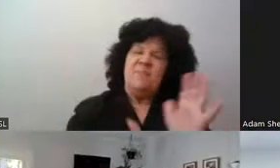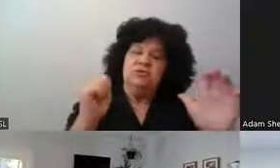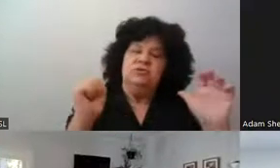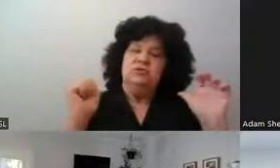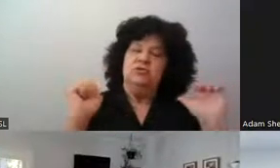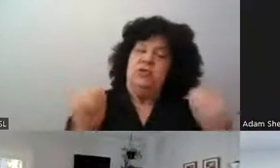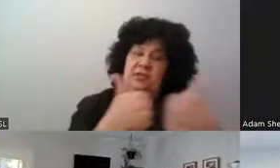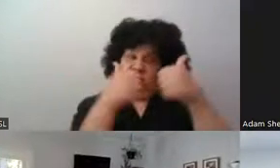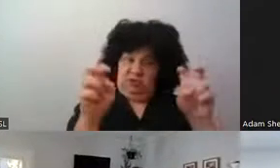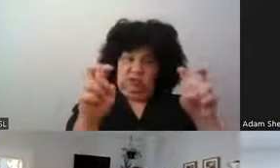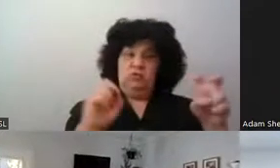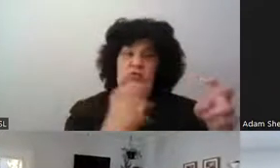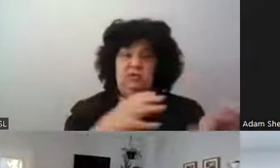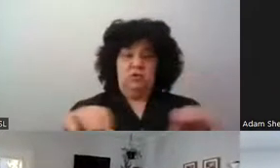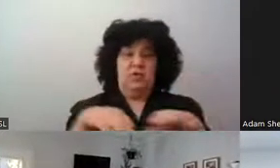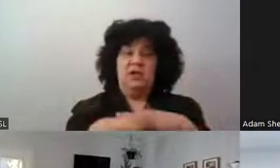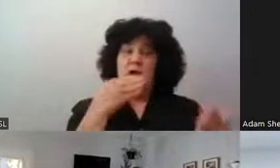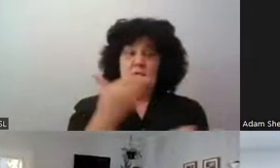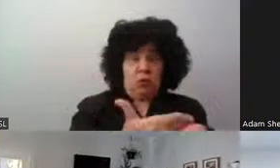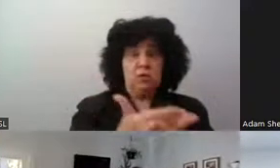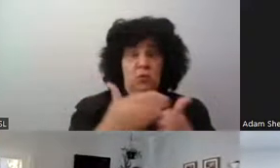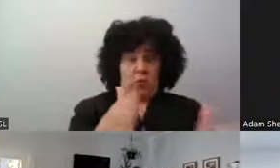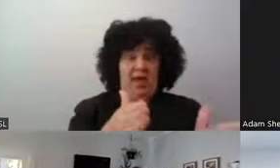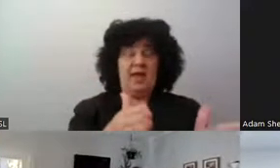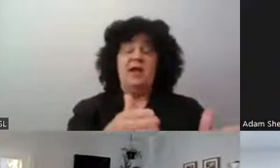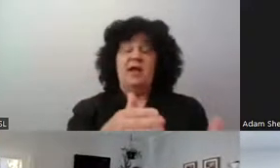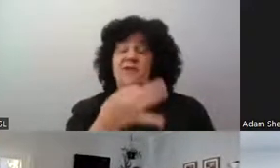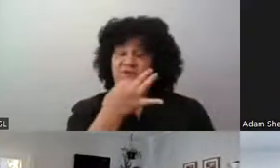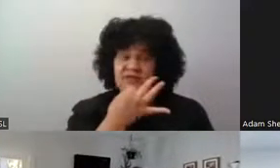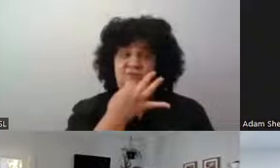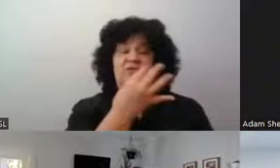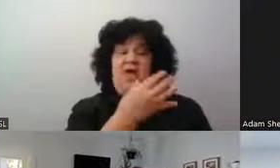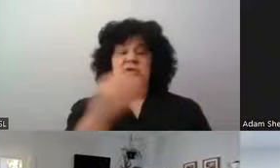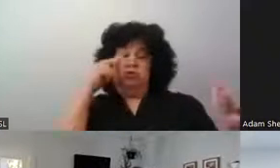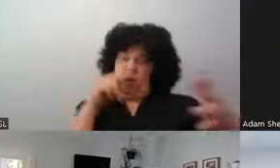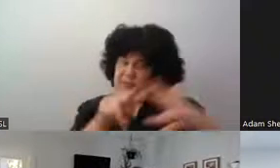also very transparent way. And that's what we invite you members of the public to join in today.